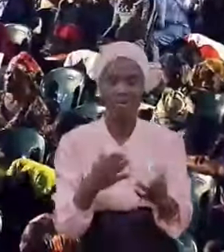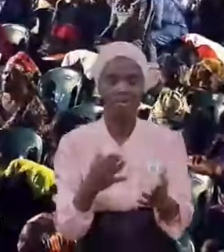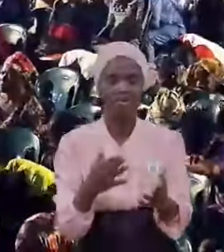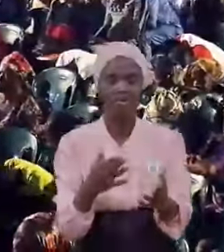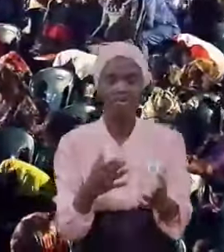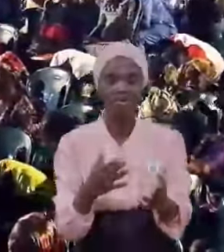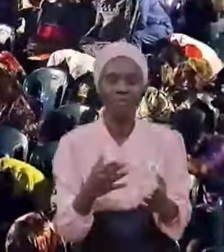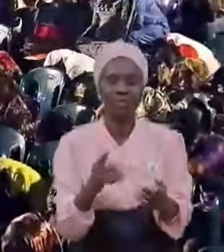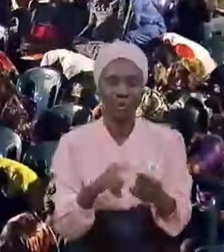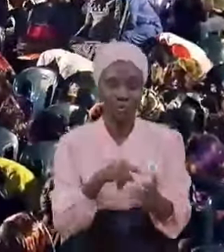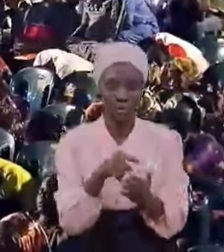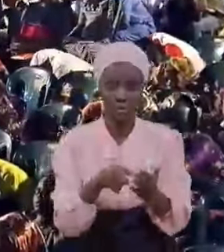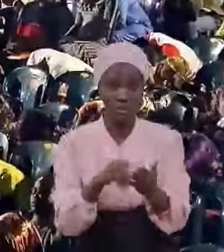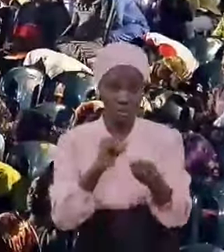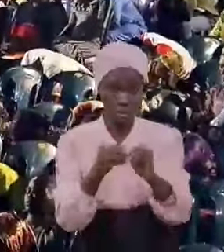message to